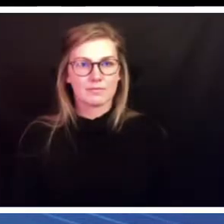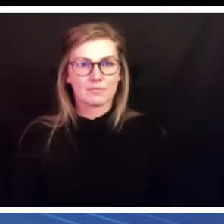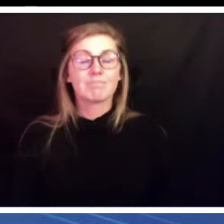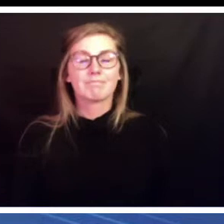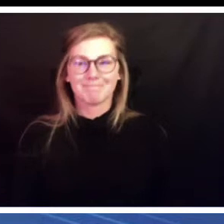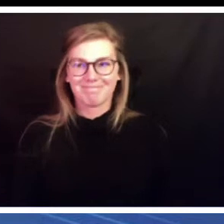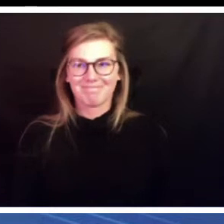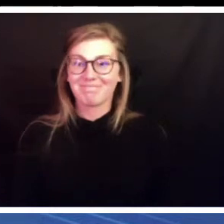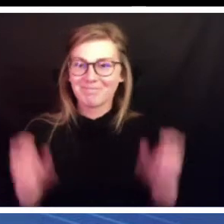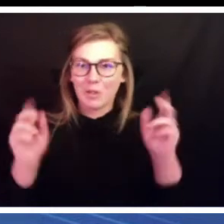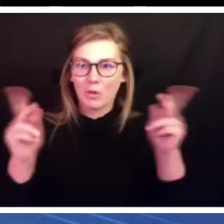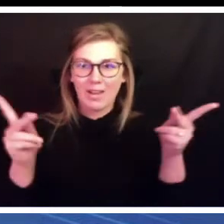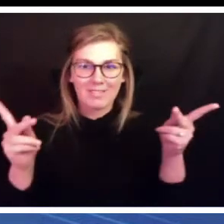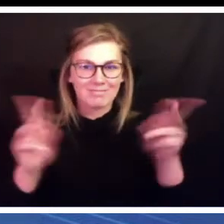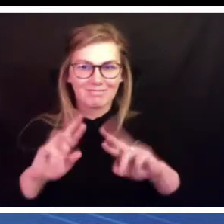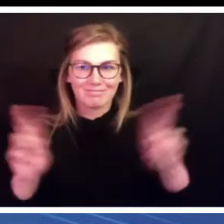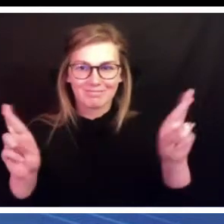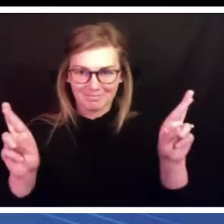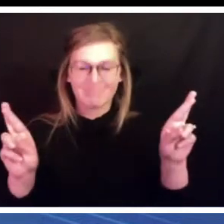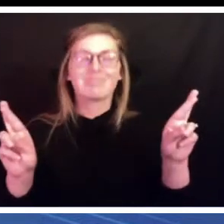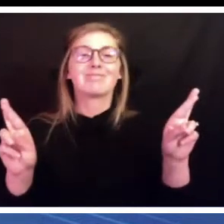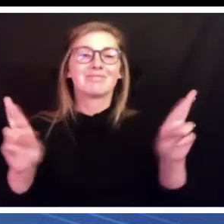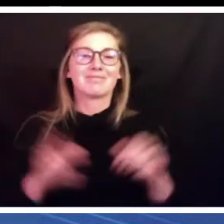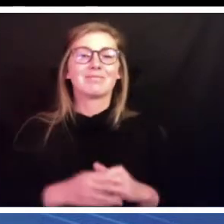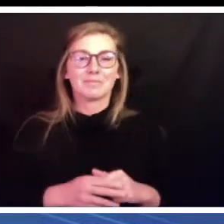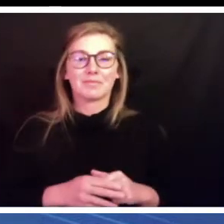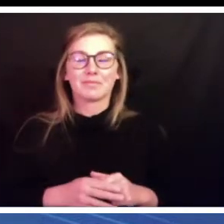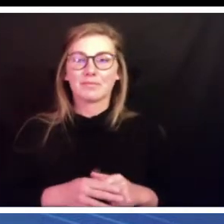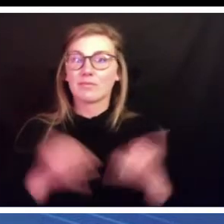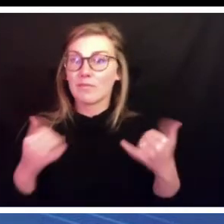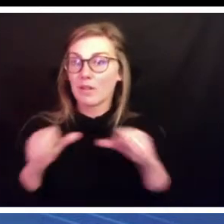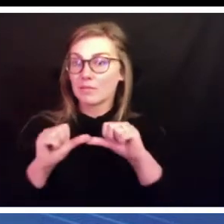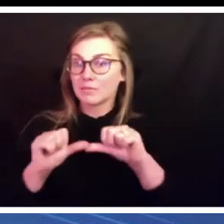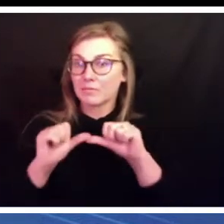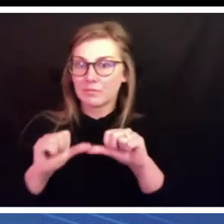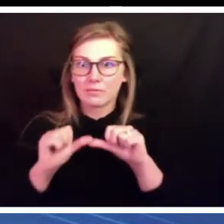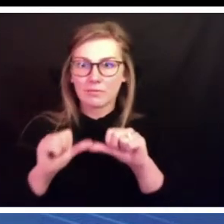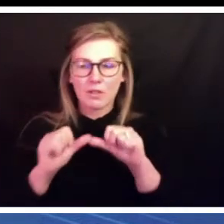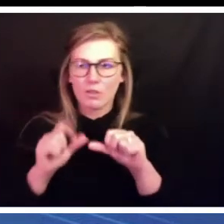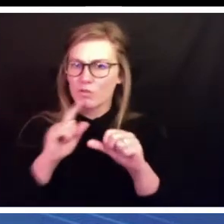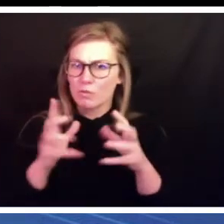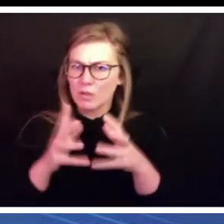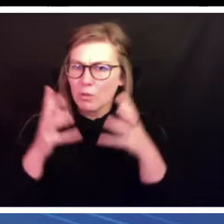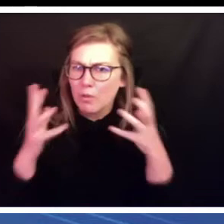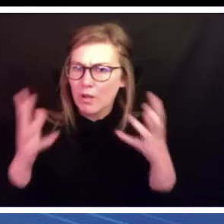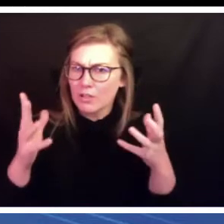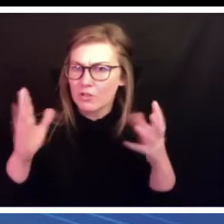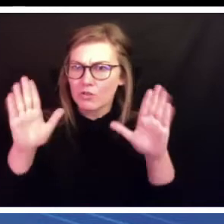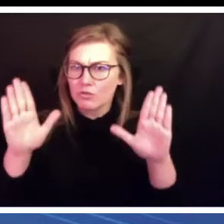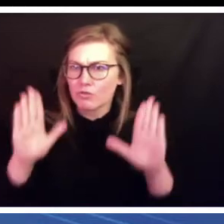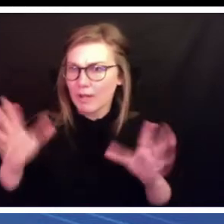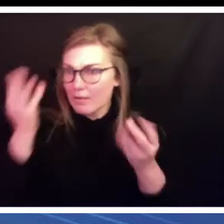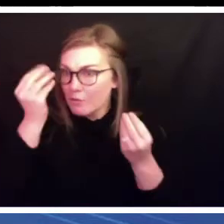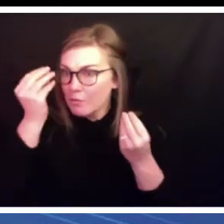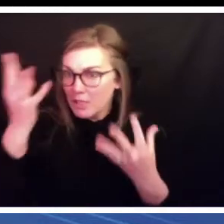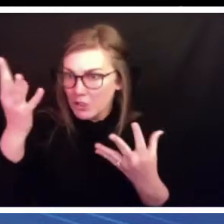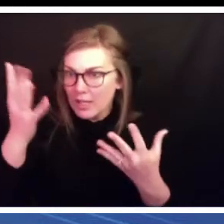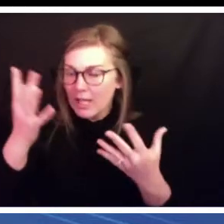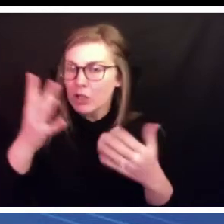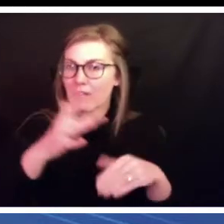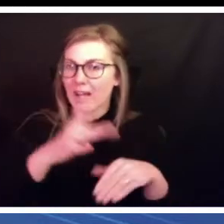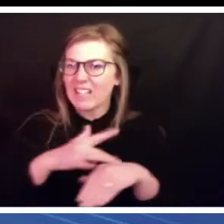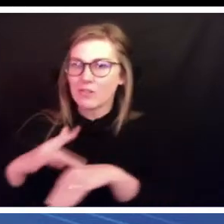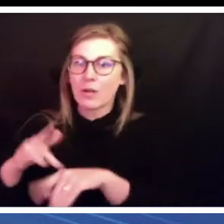Okay. All set. So continuing here. There's so, so much great stuff that you got into there. One thing that I want to mention,